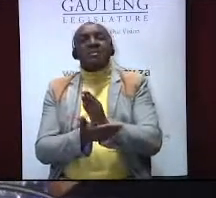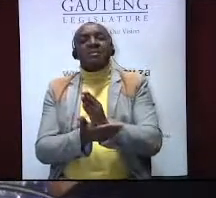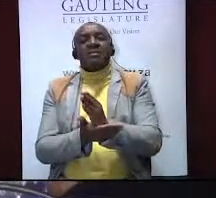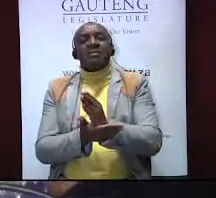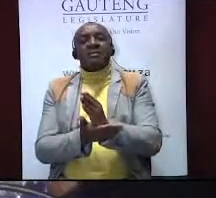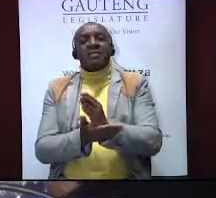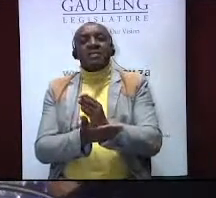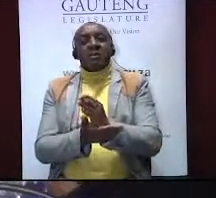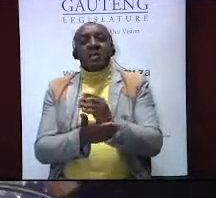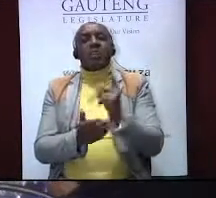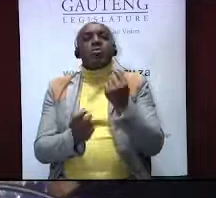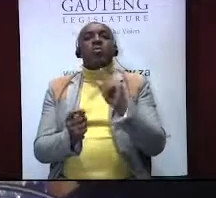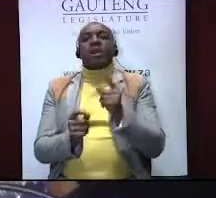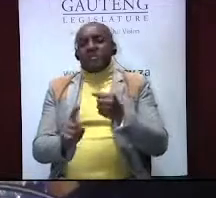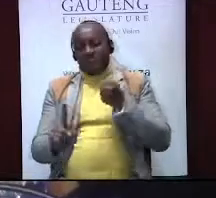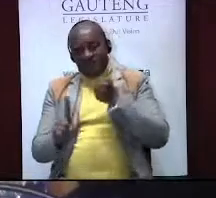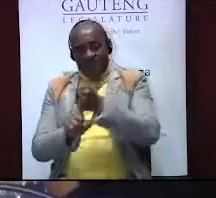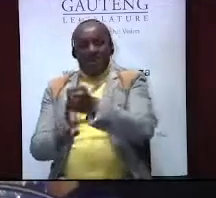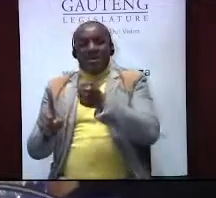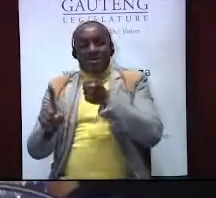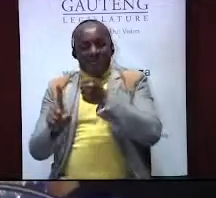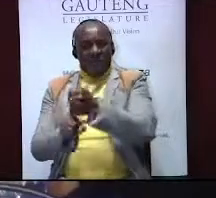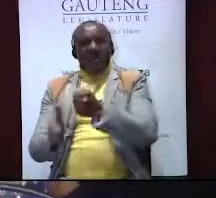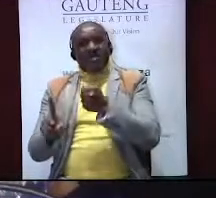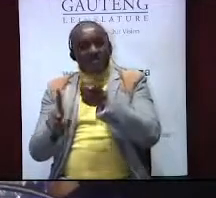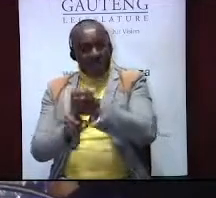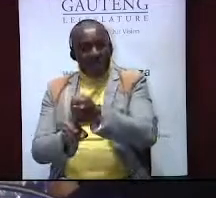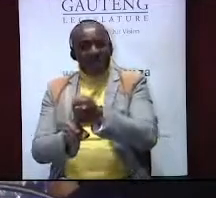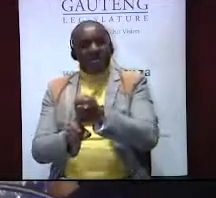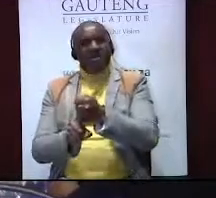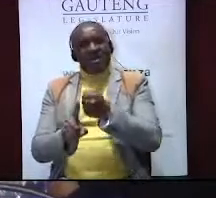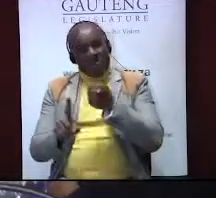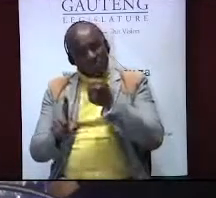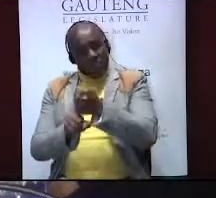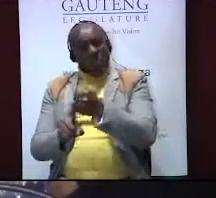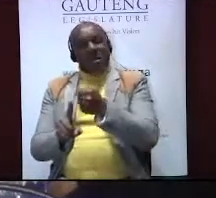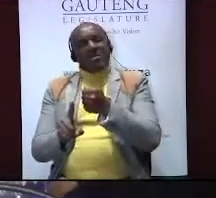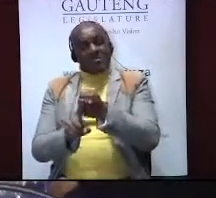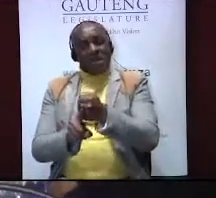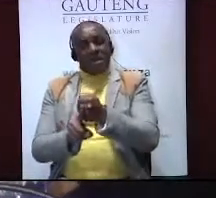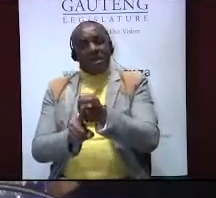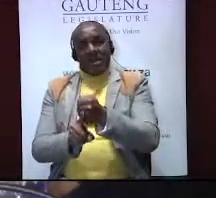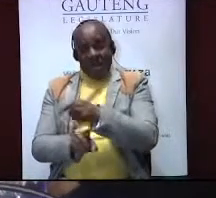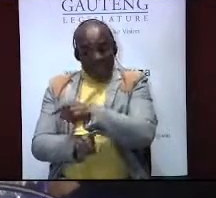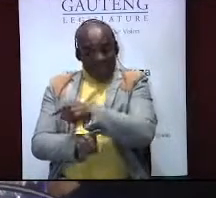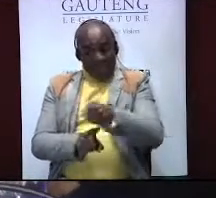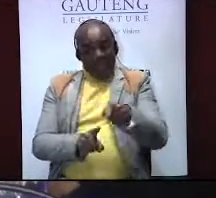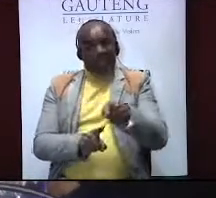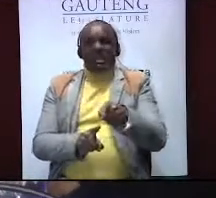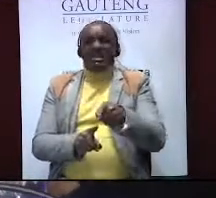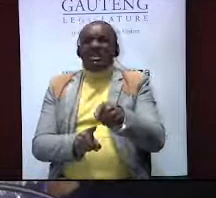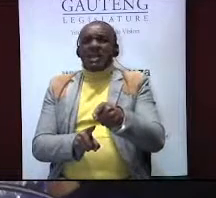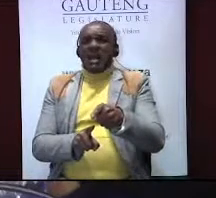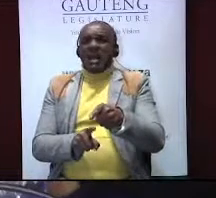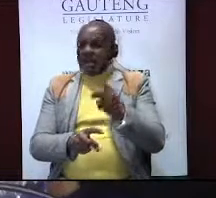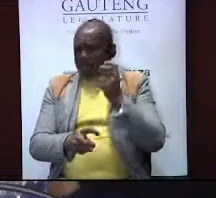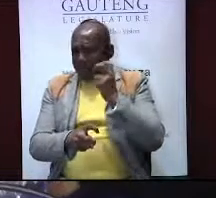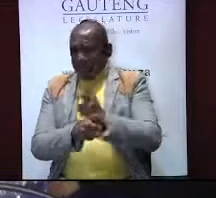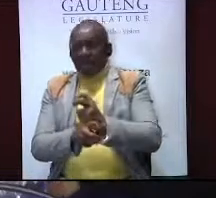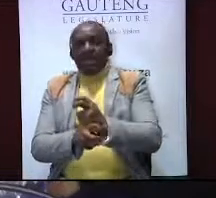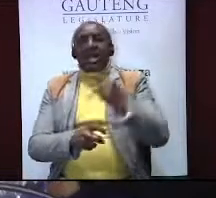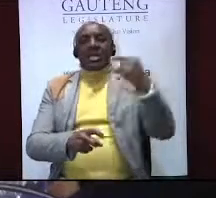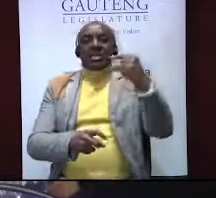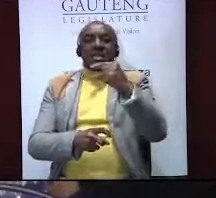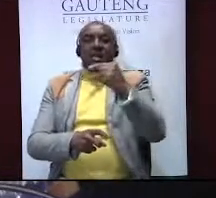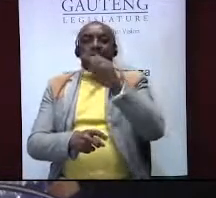in fighting and eradicating the scourge of gender-based